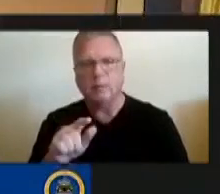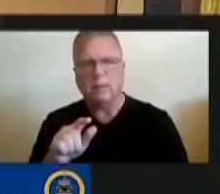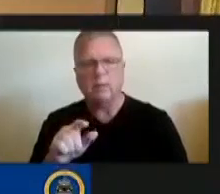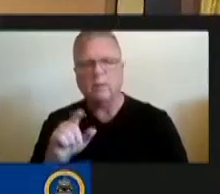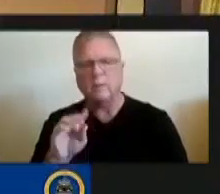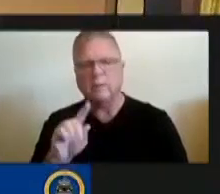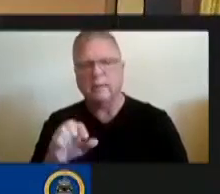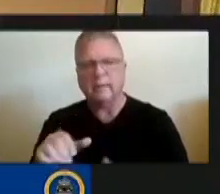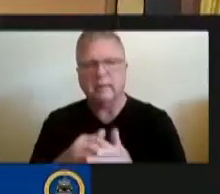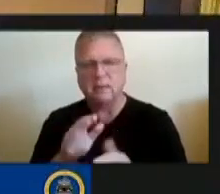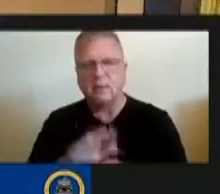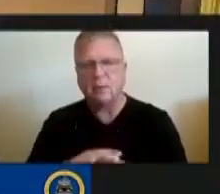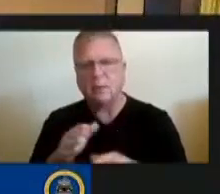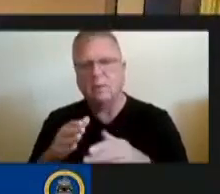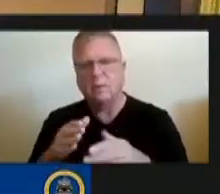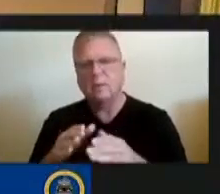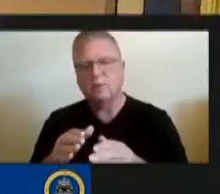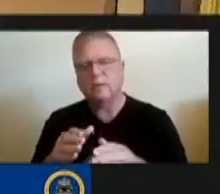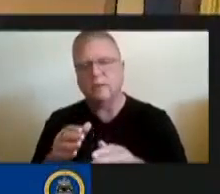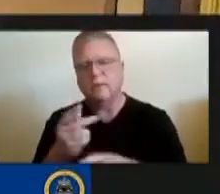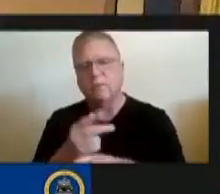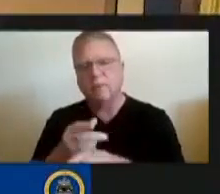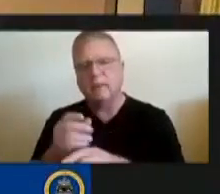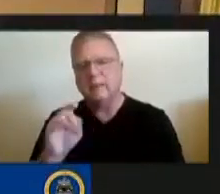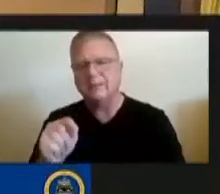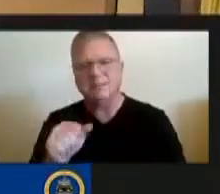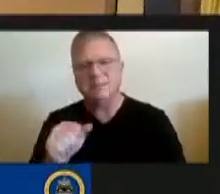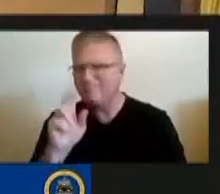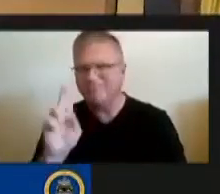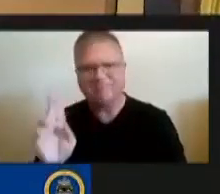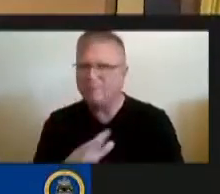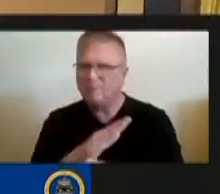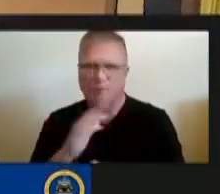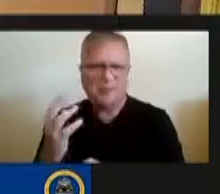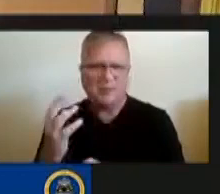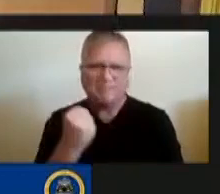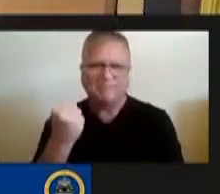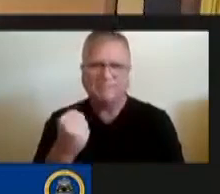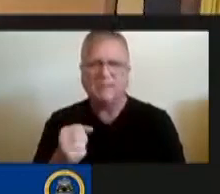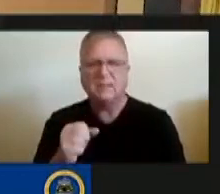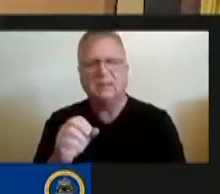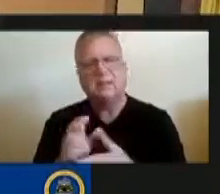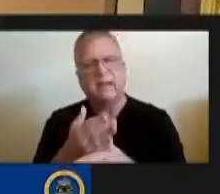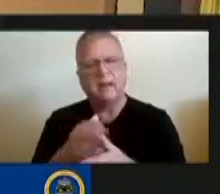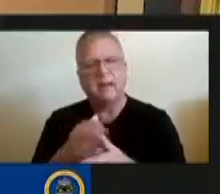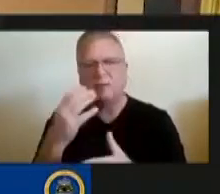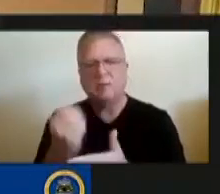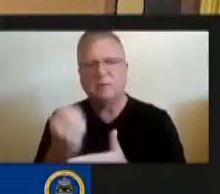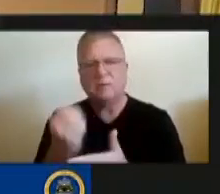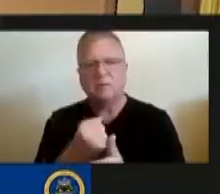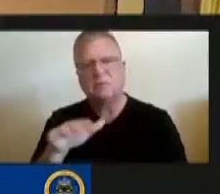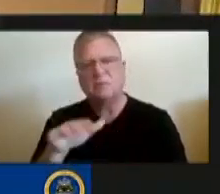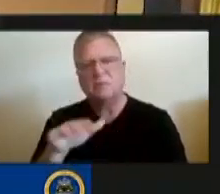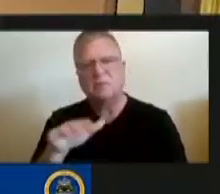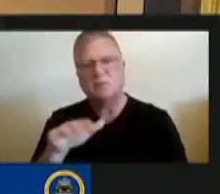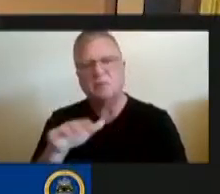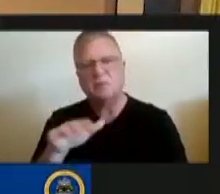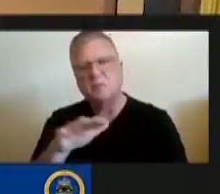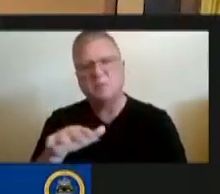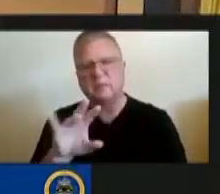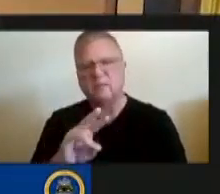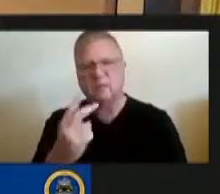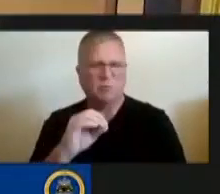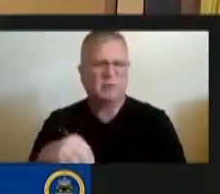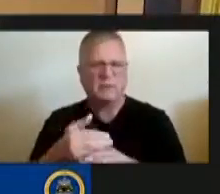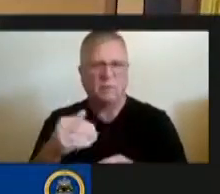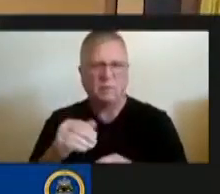in Bloomfield is not fully utilized as is. The average utilization was roughly 72% pre-COVID and